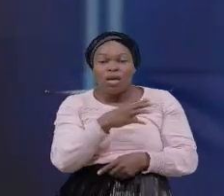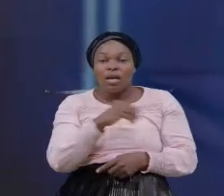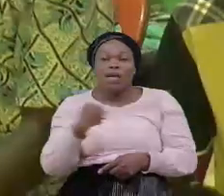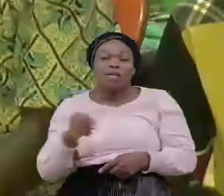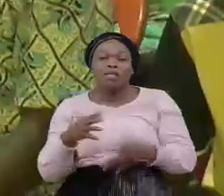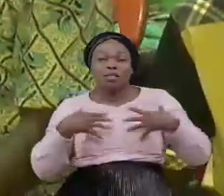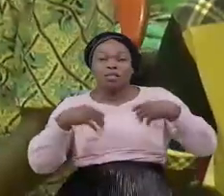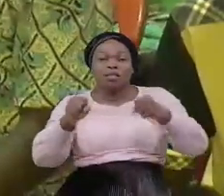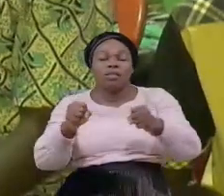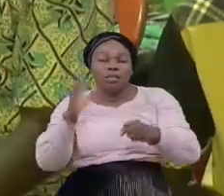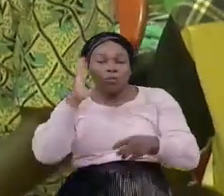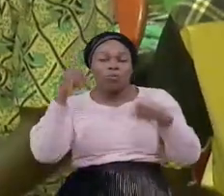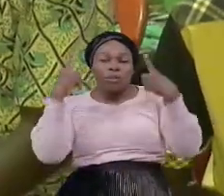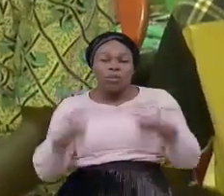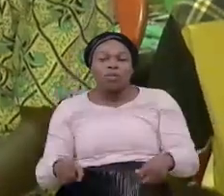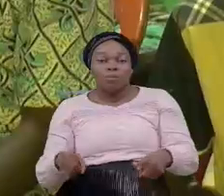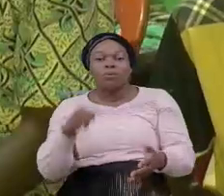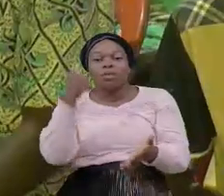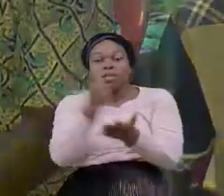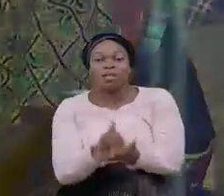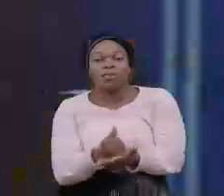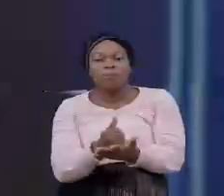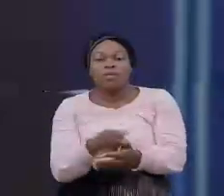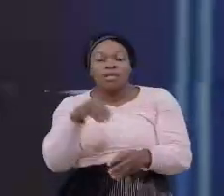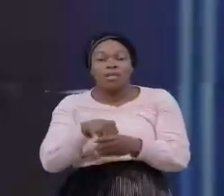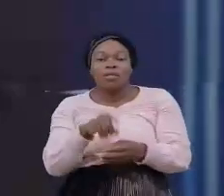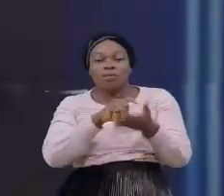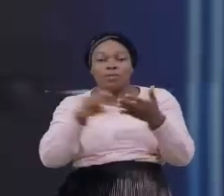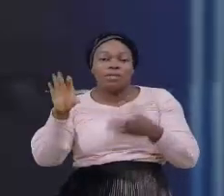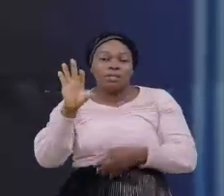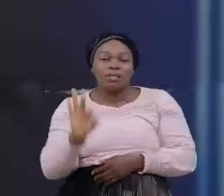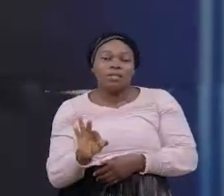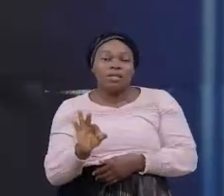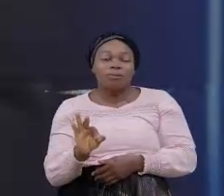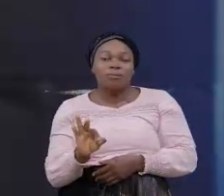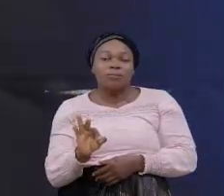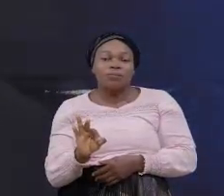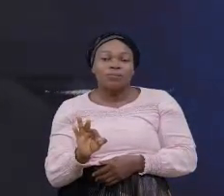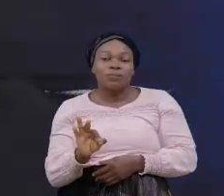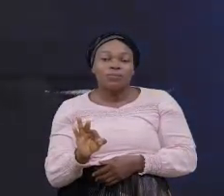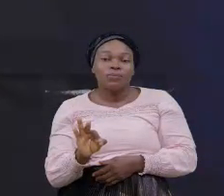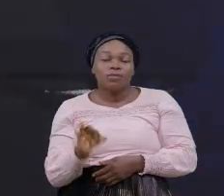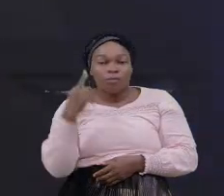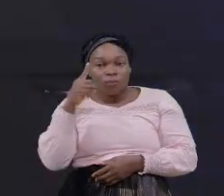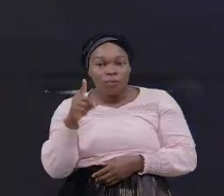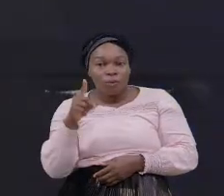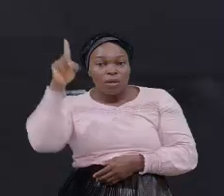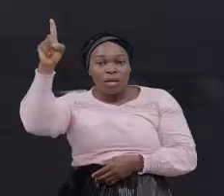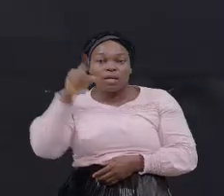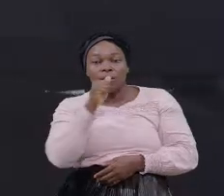take place. Look at verse 9. In verse 9, he said, for I am a